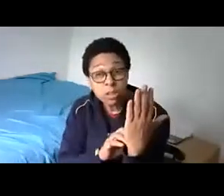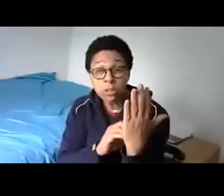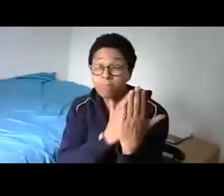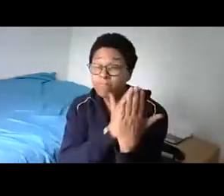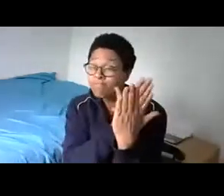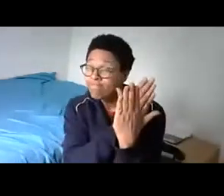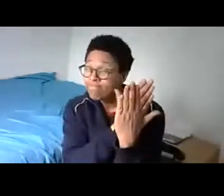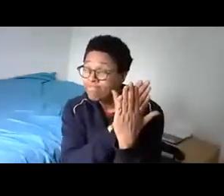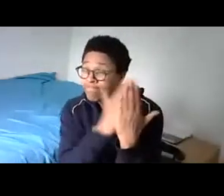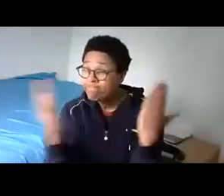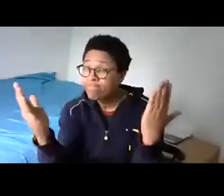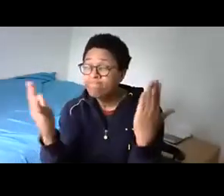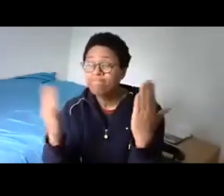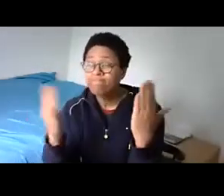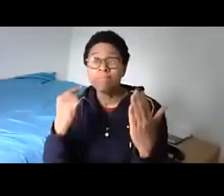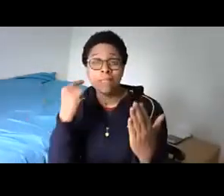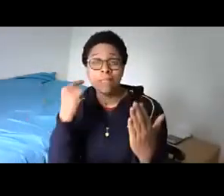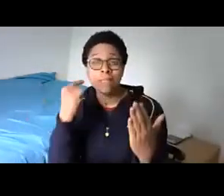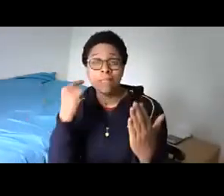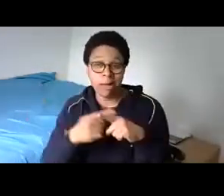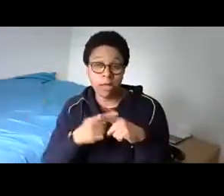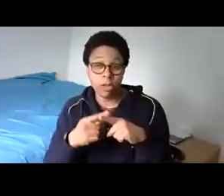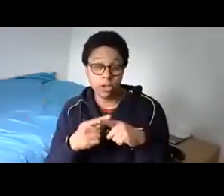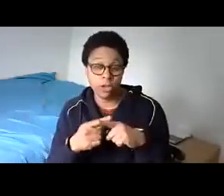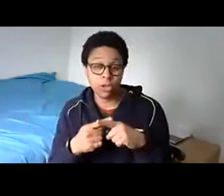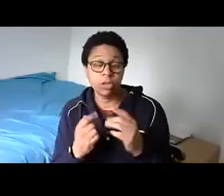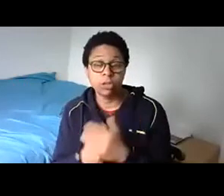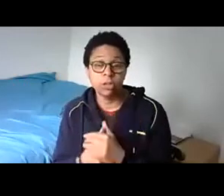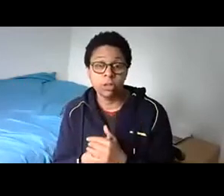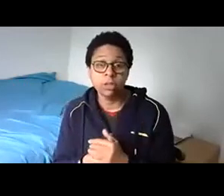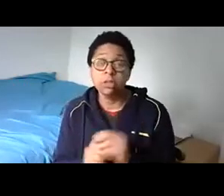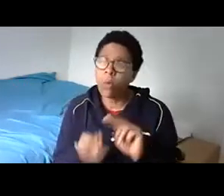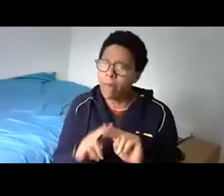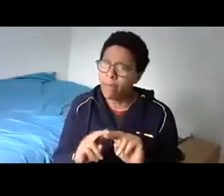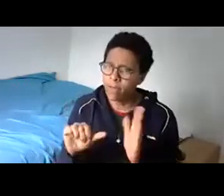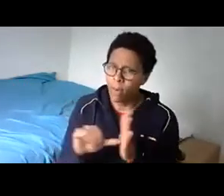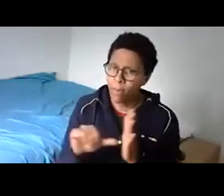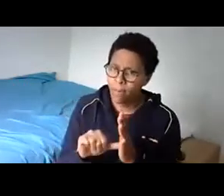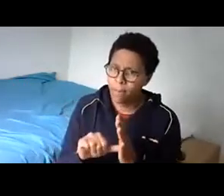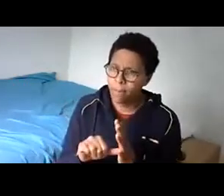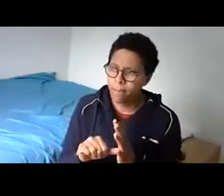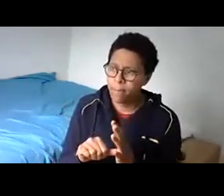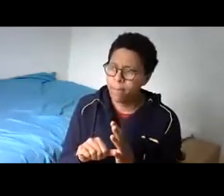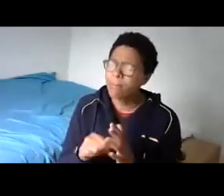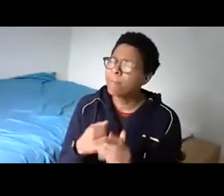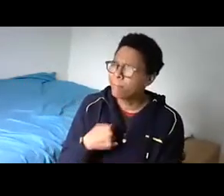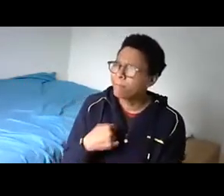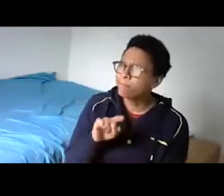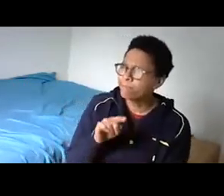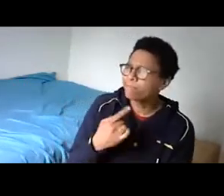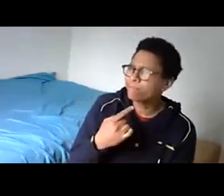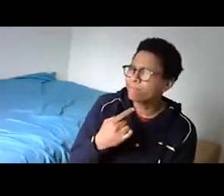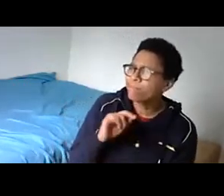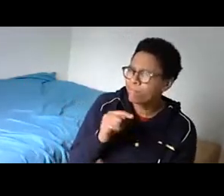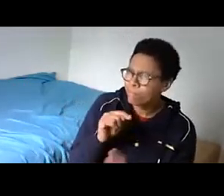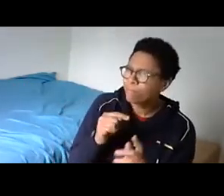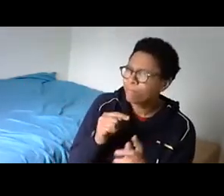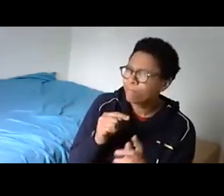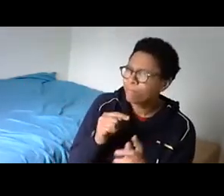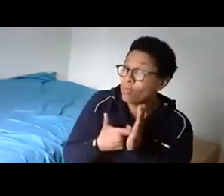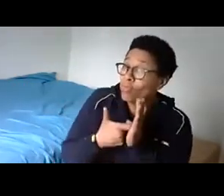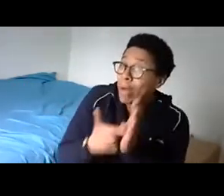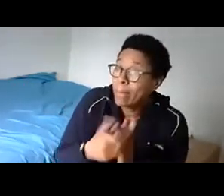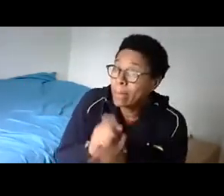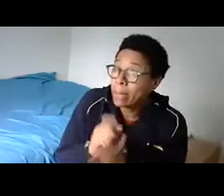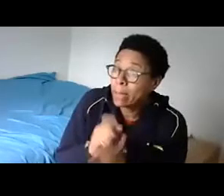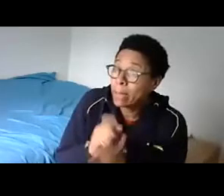quite, well, relatively easy to understand. So if there are problems, I'd kind of suggest just read it and